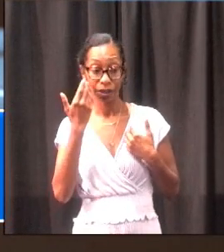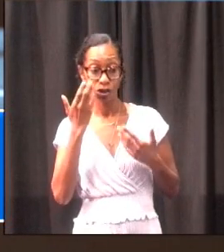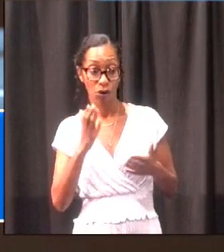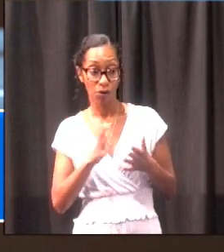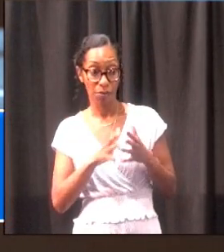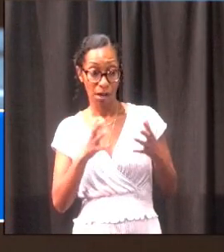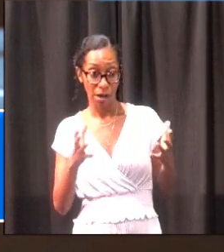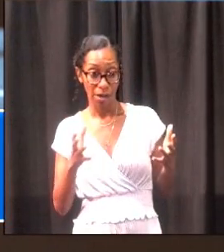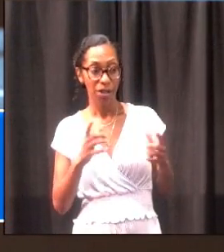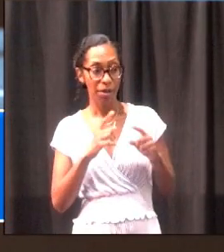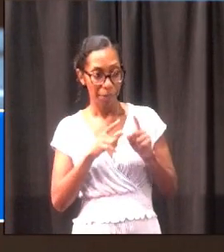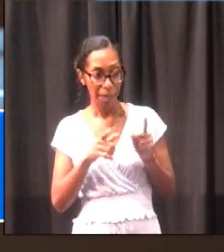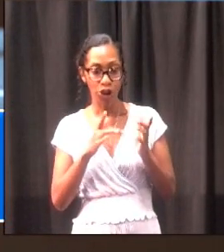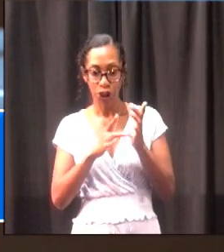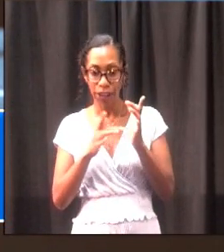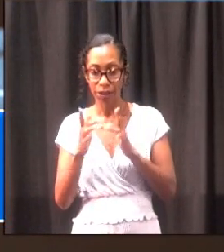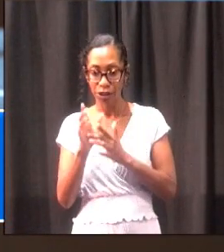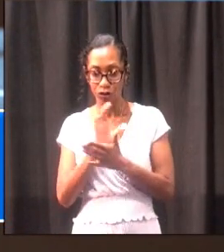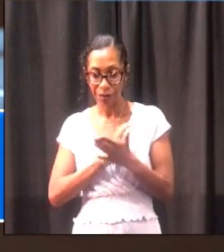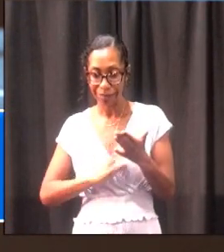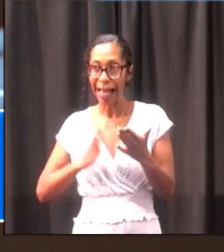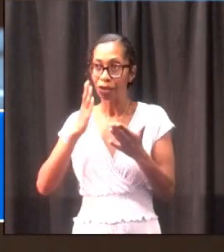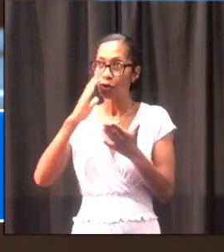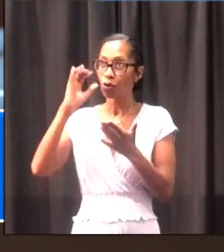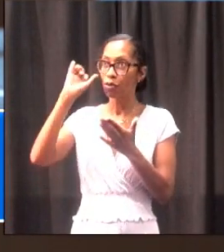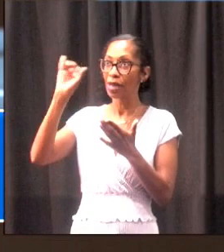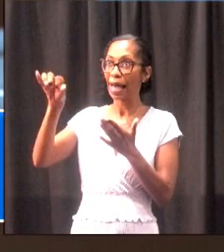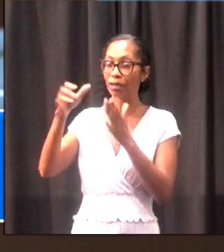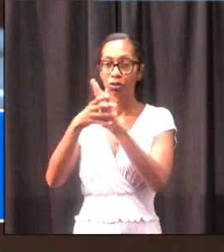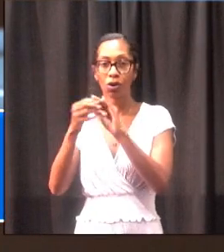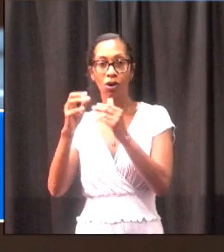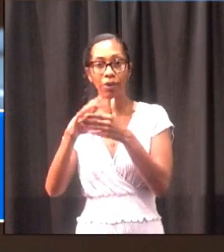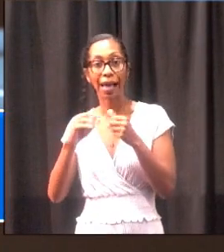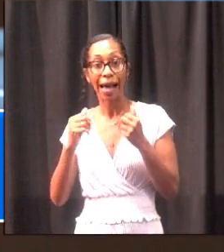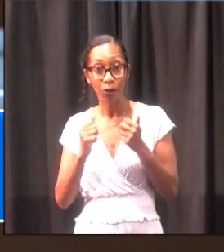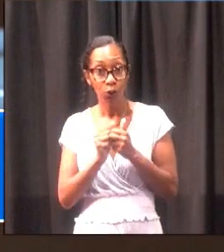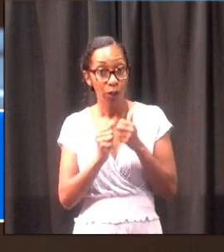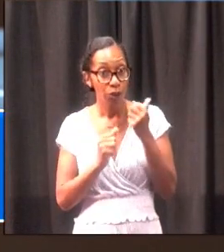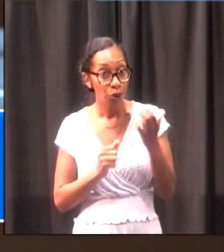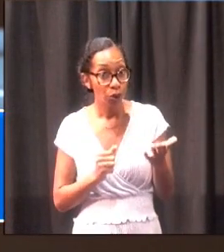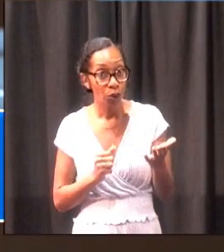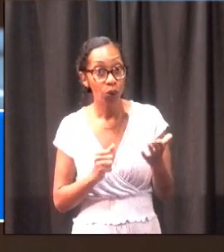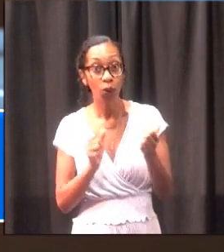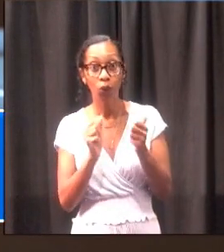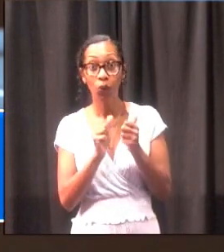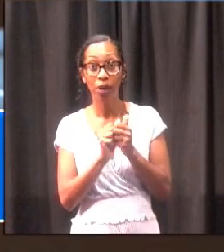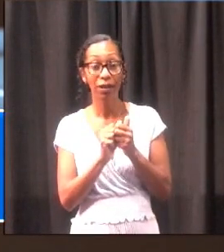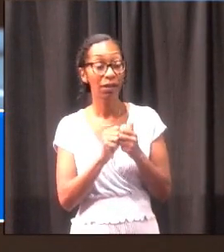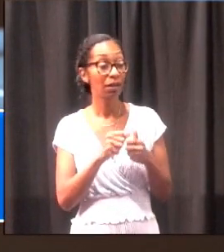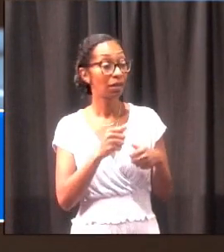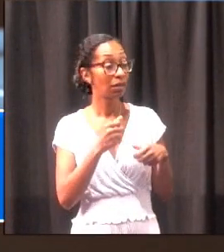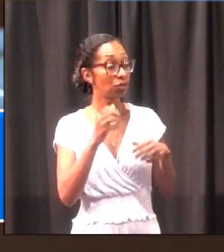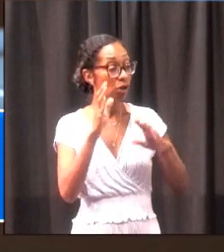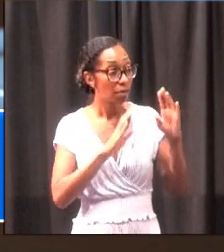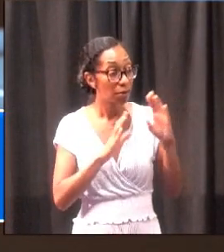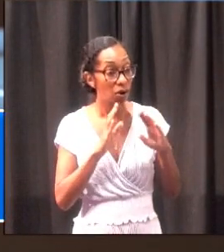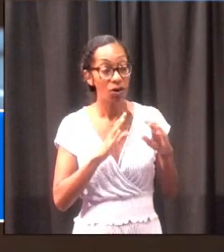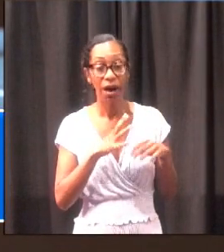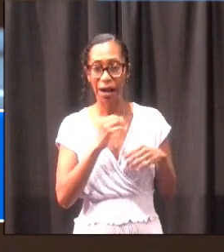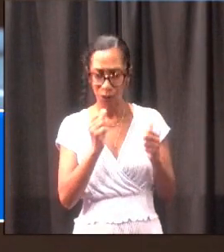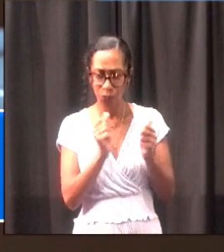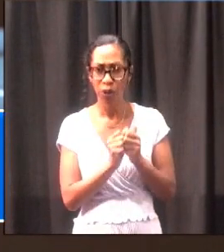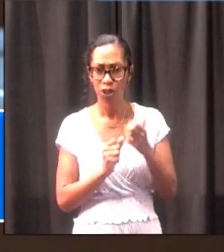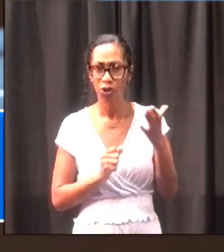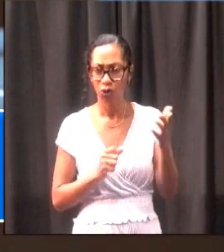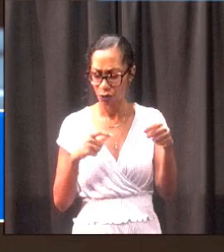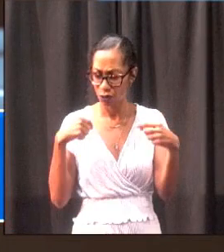except Jesus Christ and him crucified. I was with you in weakness and in fear and in trembling, and much